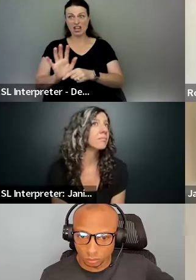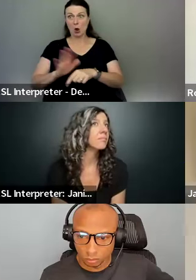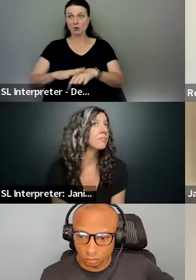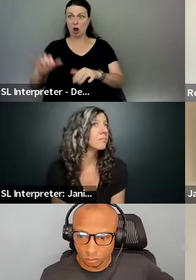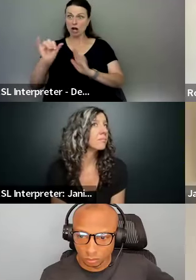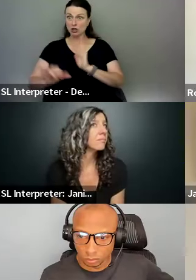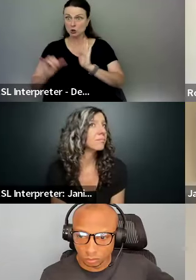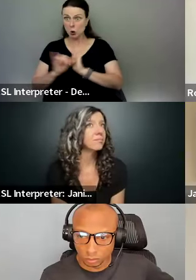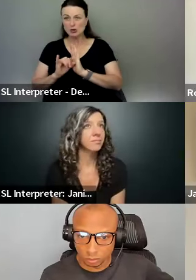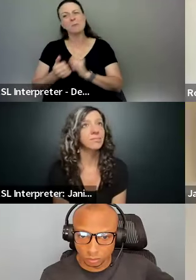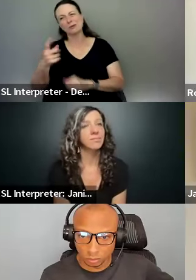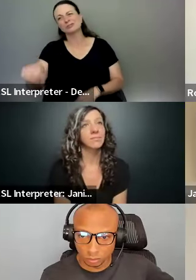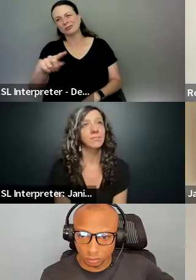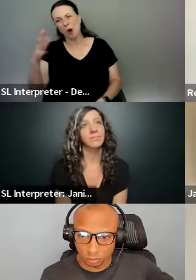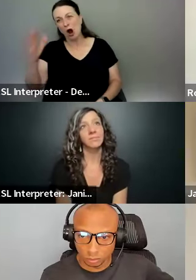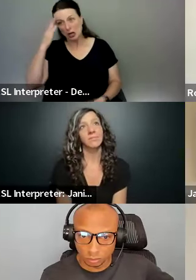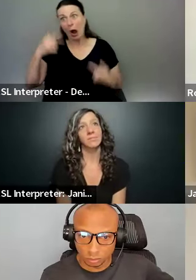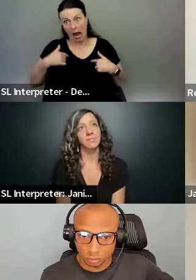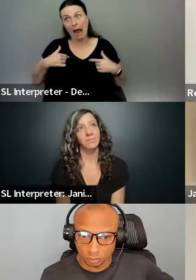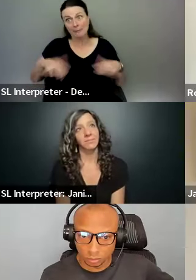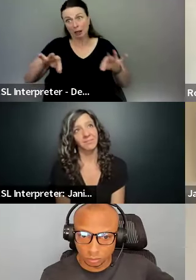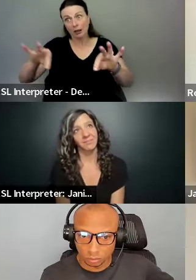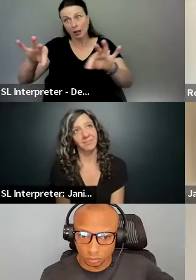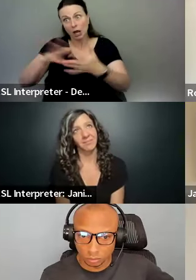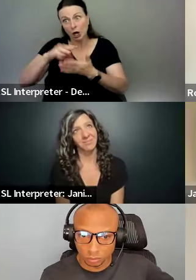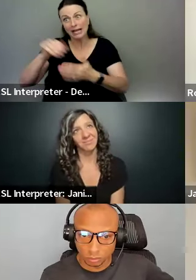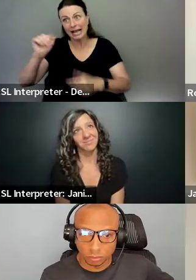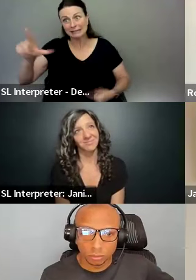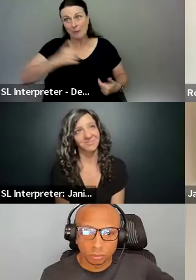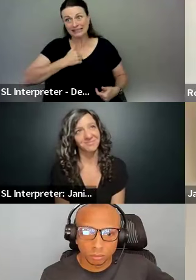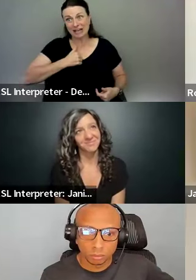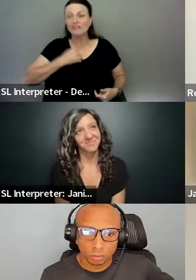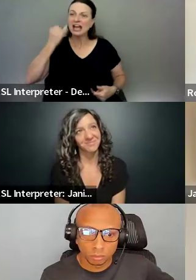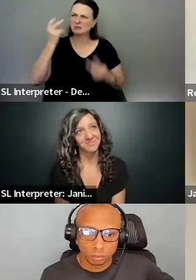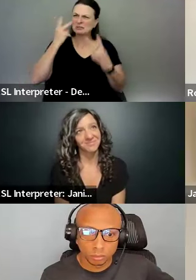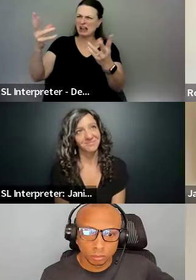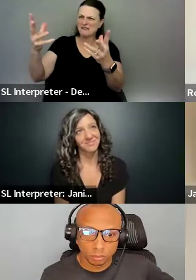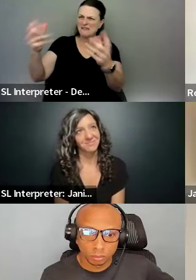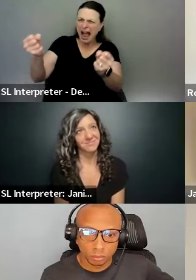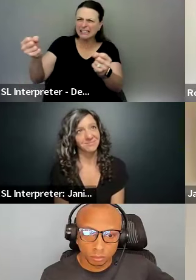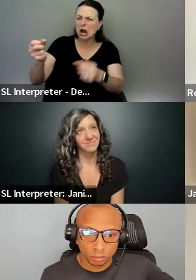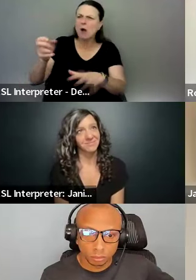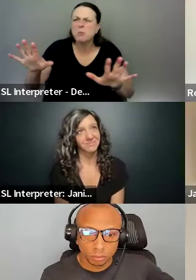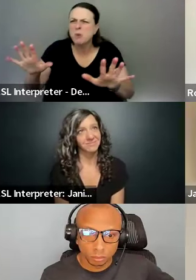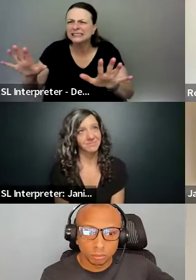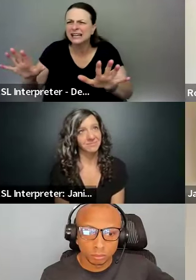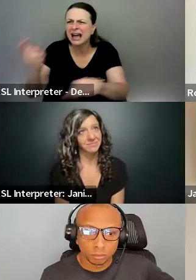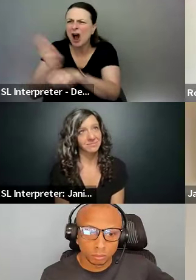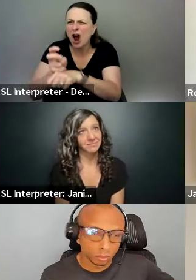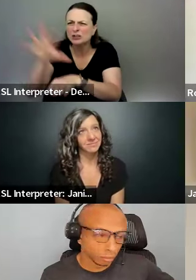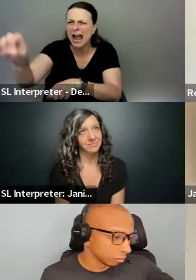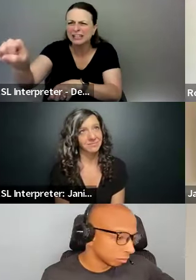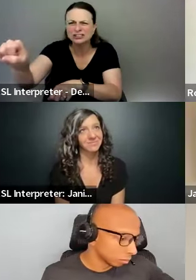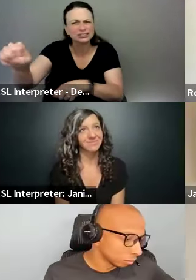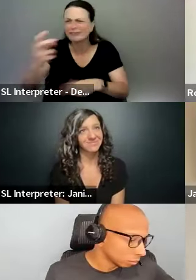YouTube, since most of you know that I'm learning ASL, right? So it's like, if you see it very fast, it's really hard. You're like, oh, what's happening,